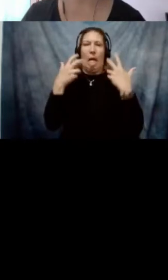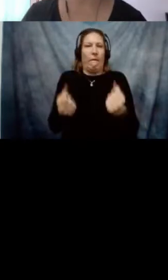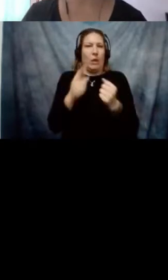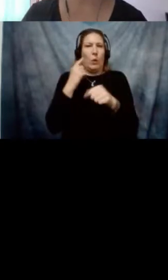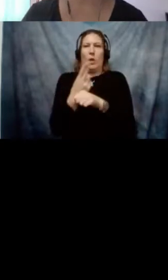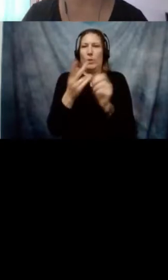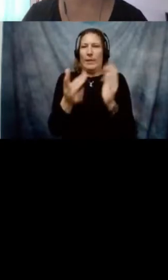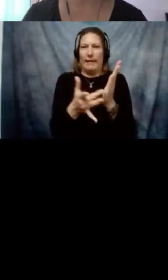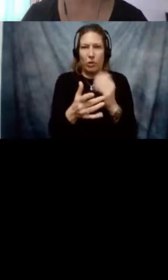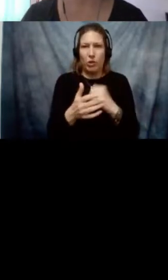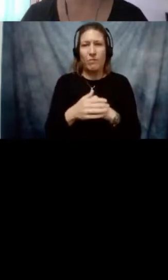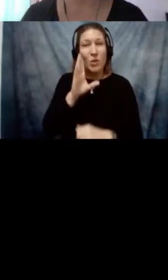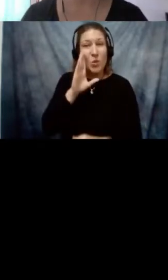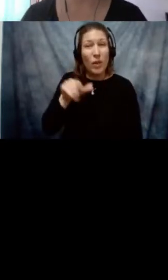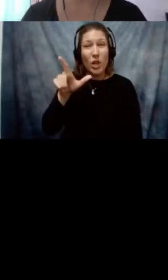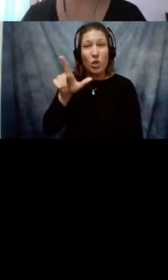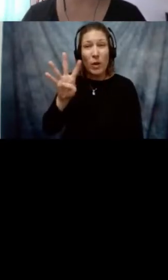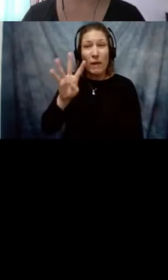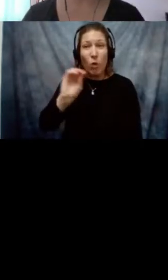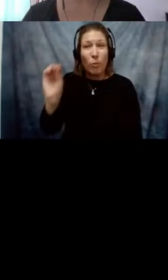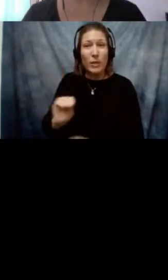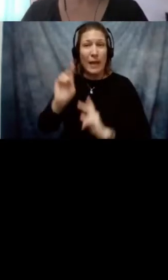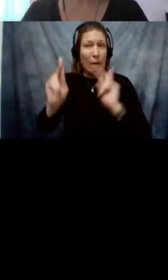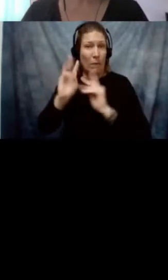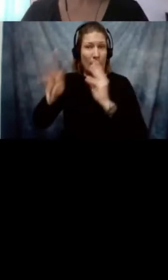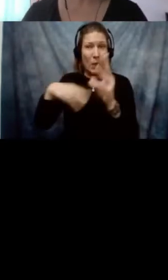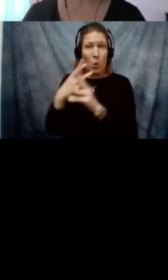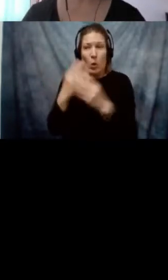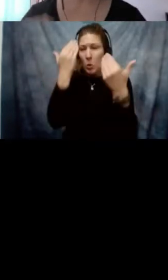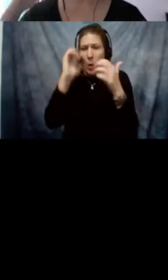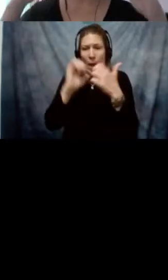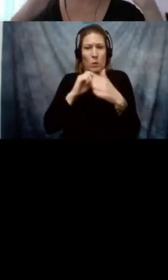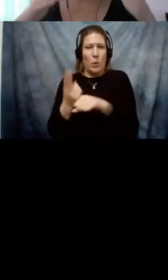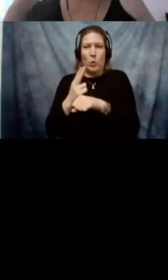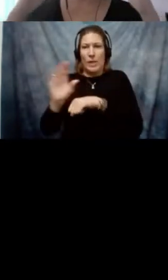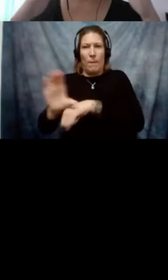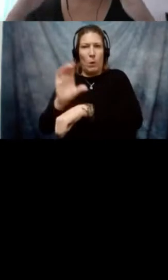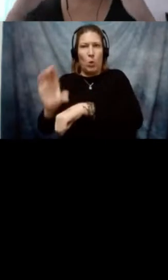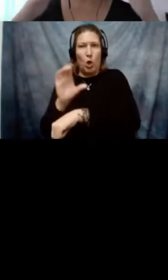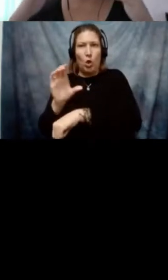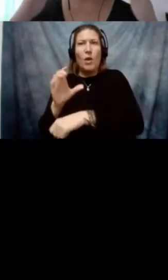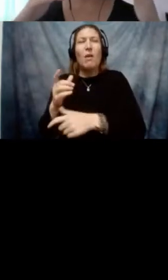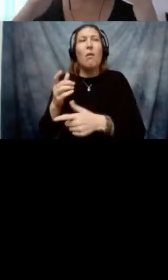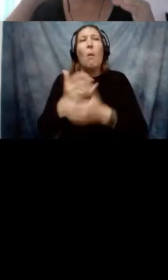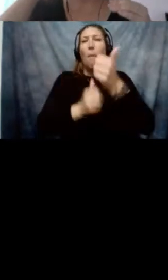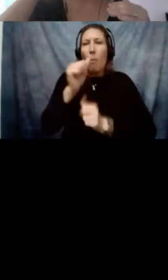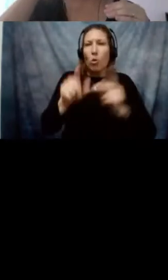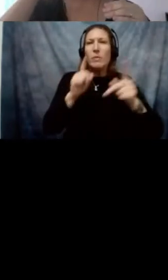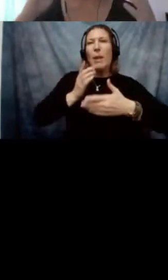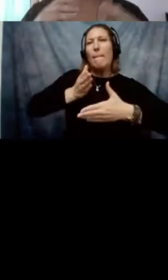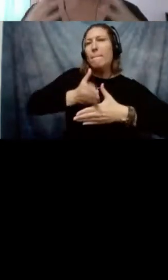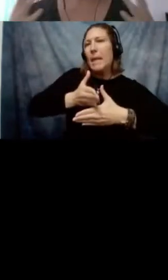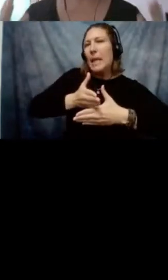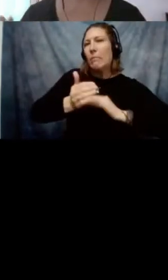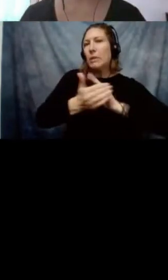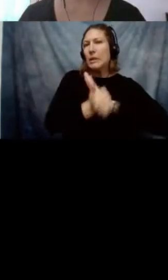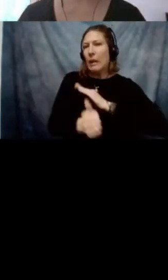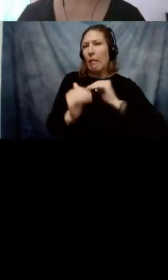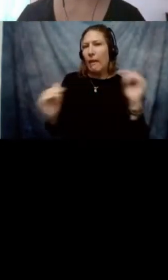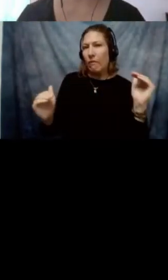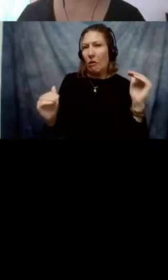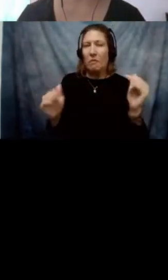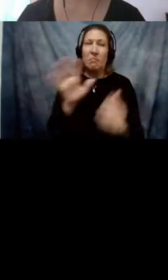world do not know how to use a computer at all. And most of the rest of us are kind of at that medium to low stage. There's really only about 30%